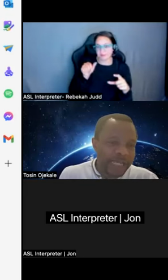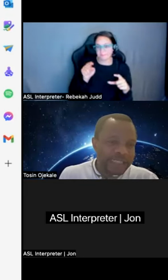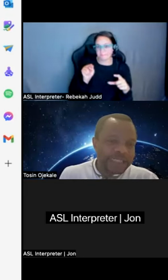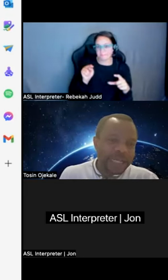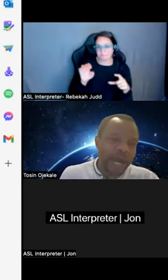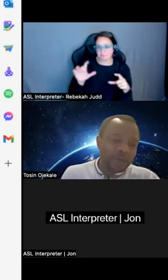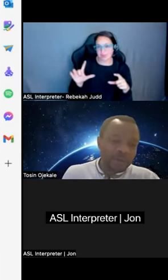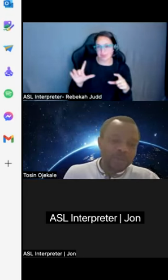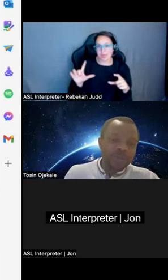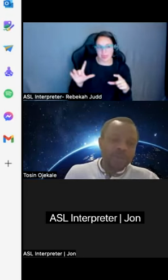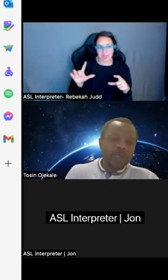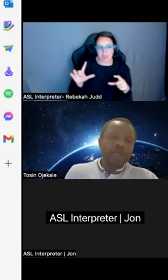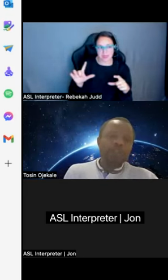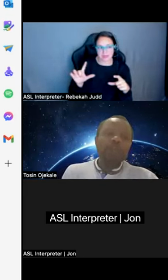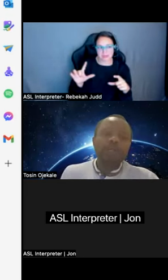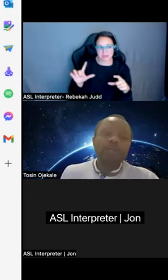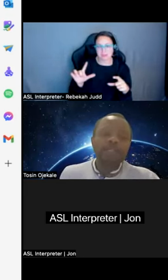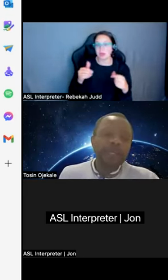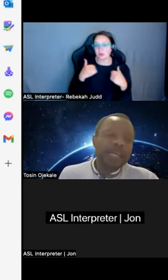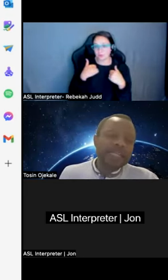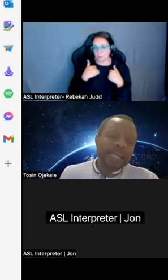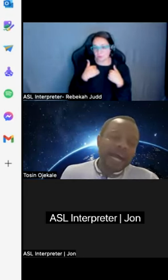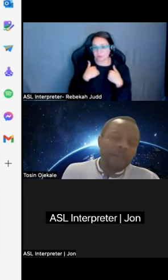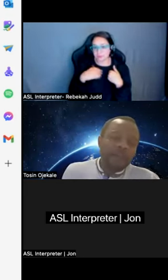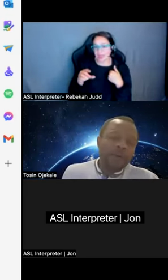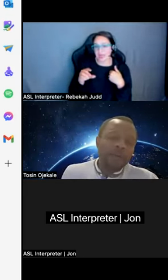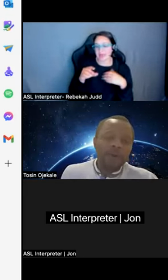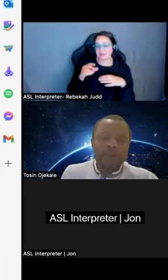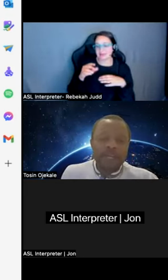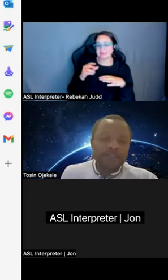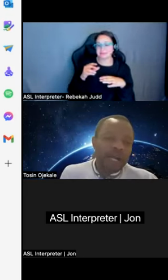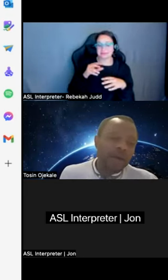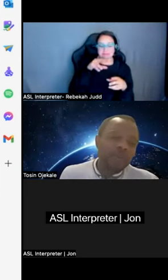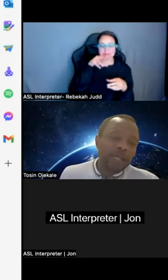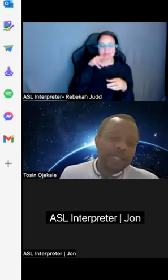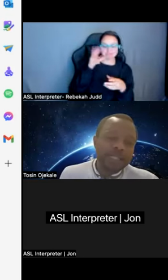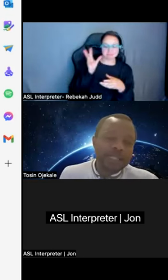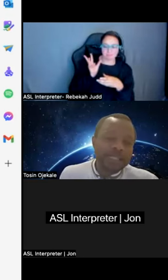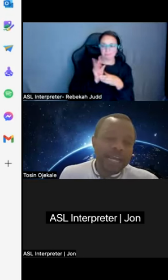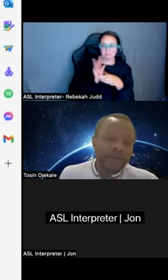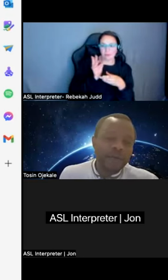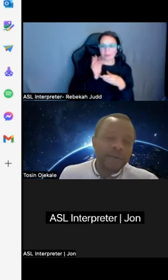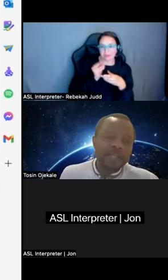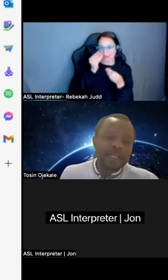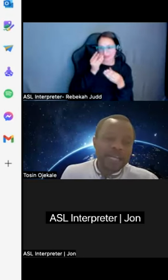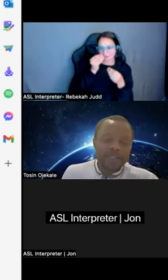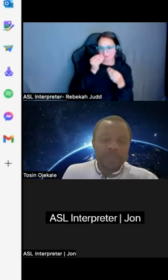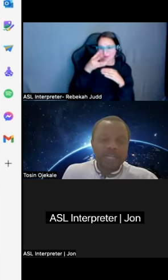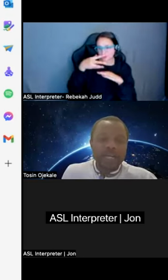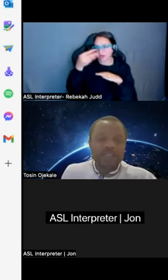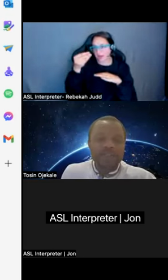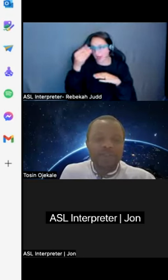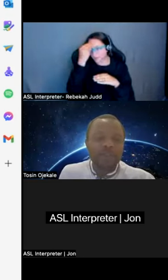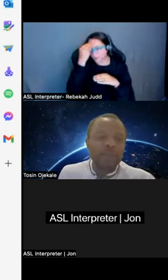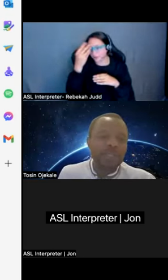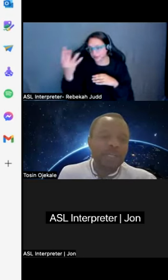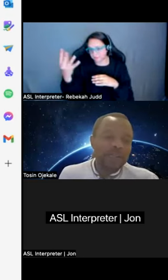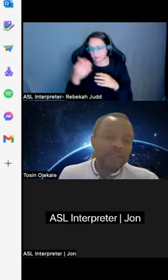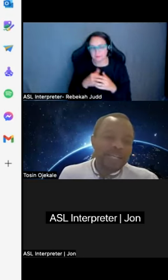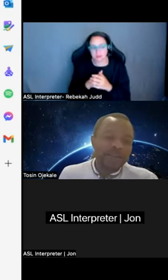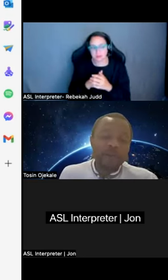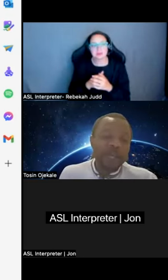relays and digital outputs. So the relays are more of the electrical components inside of the detectors that are used to